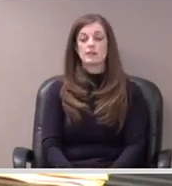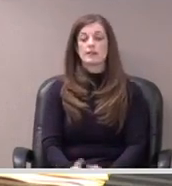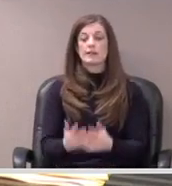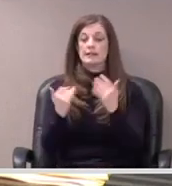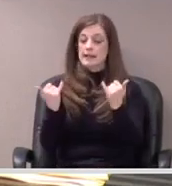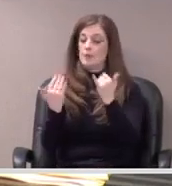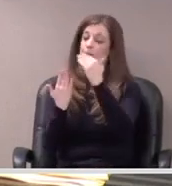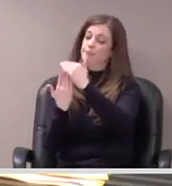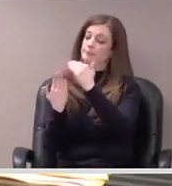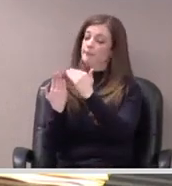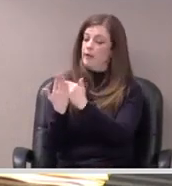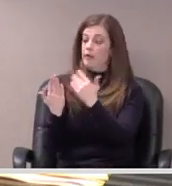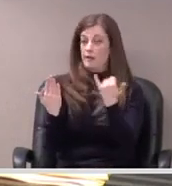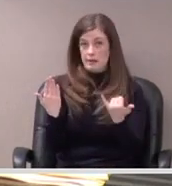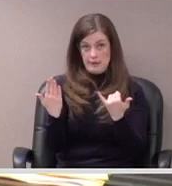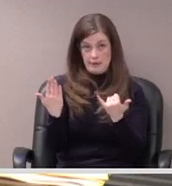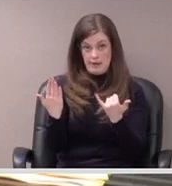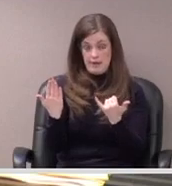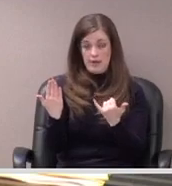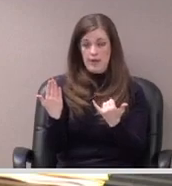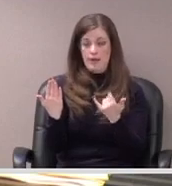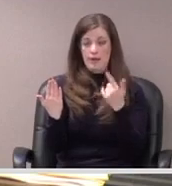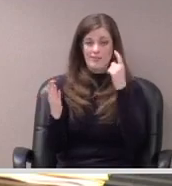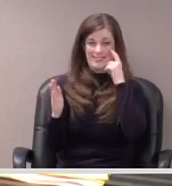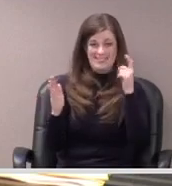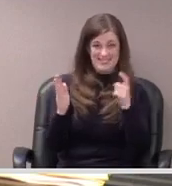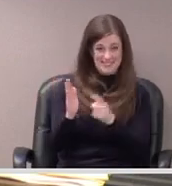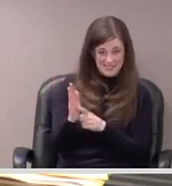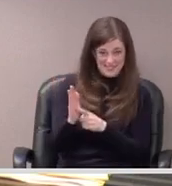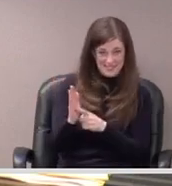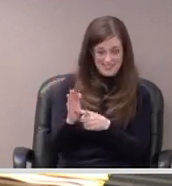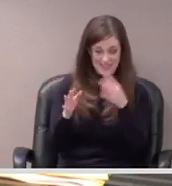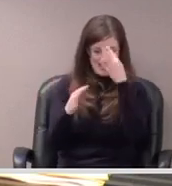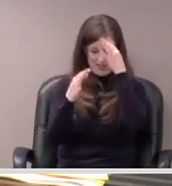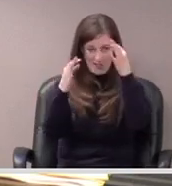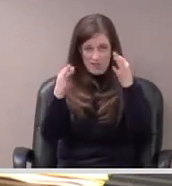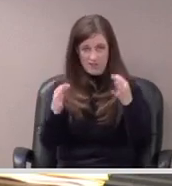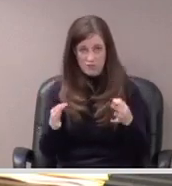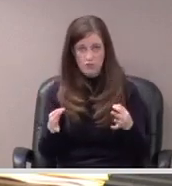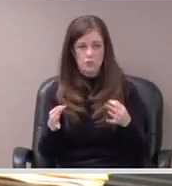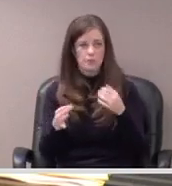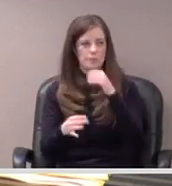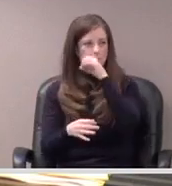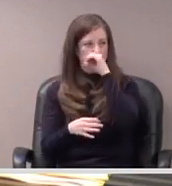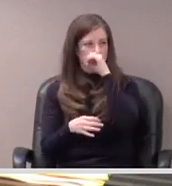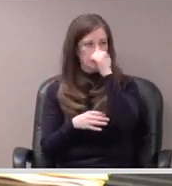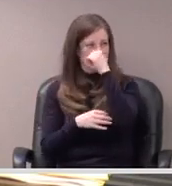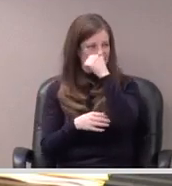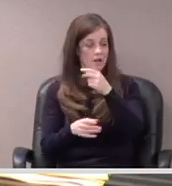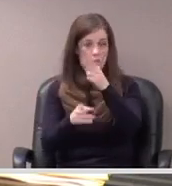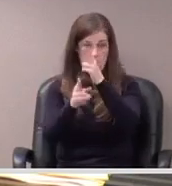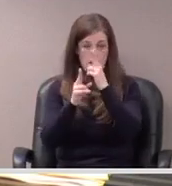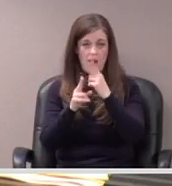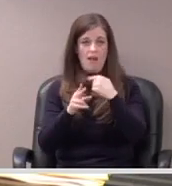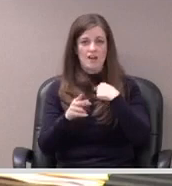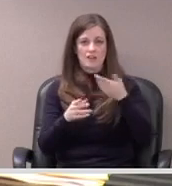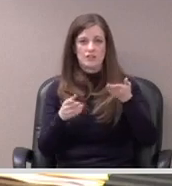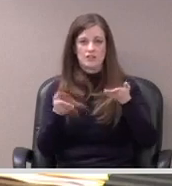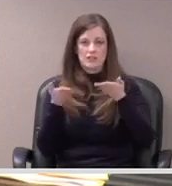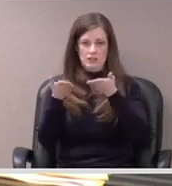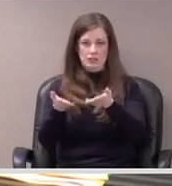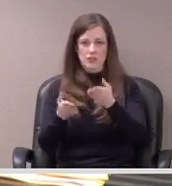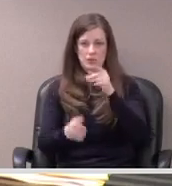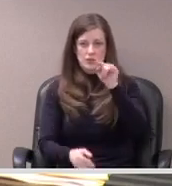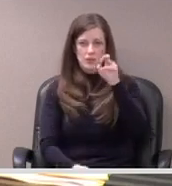Moving on, we will now go on to the recognitions and resolutions. And it's my honor to introduce Tony